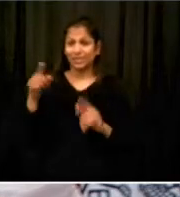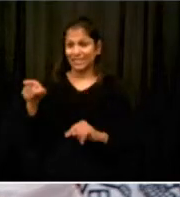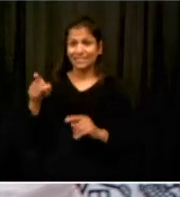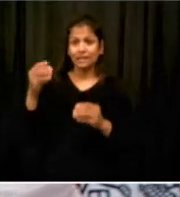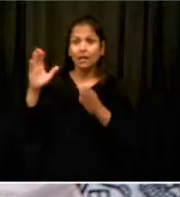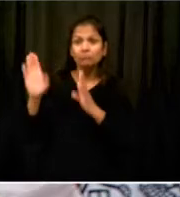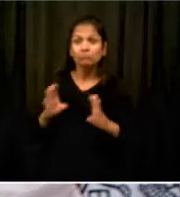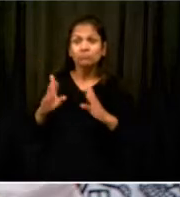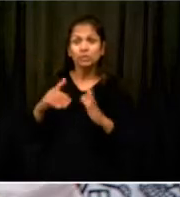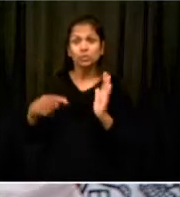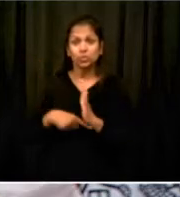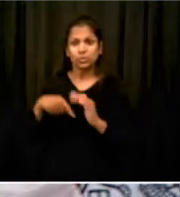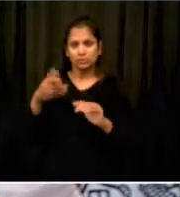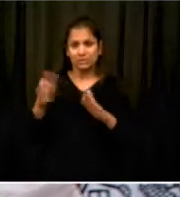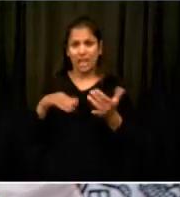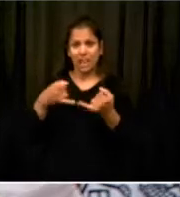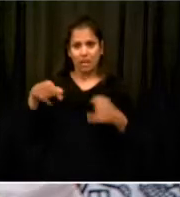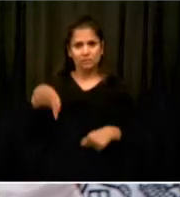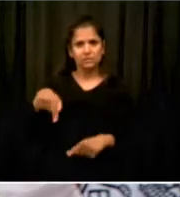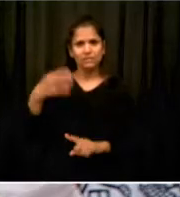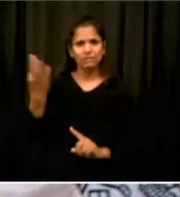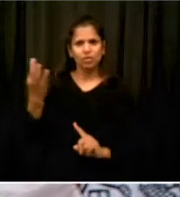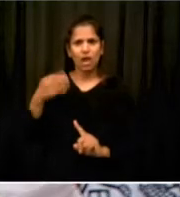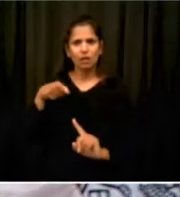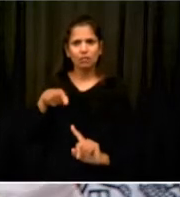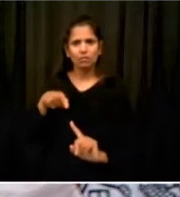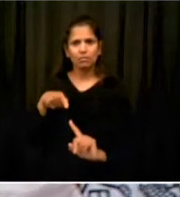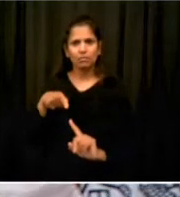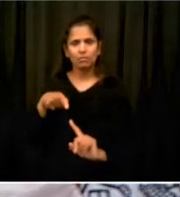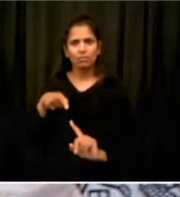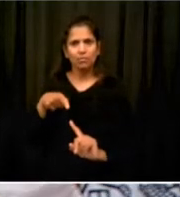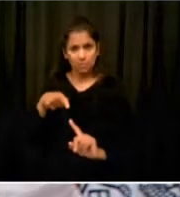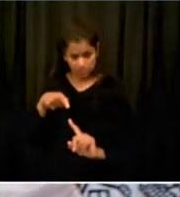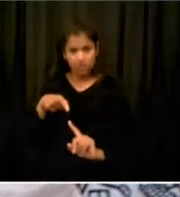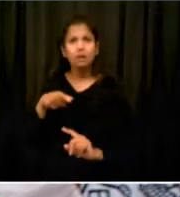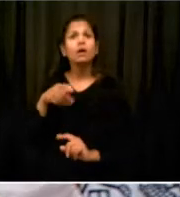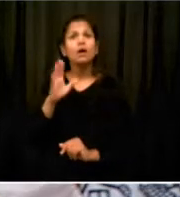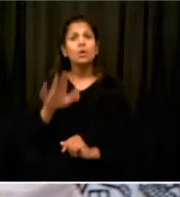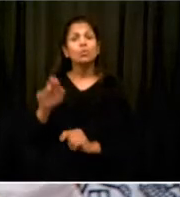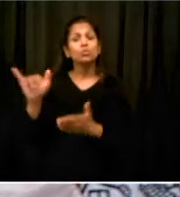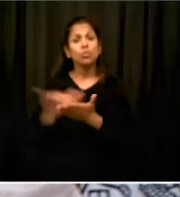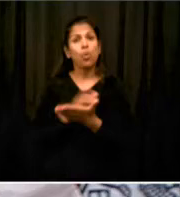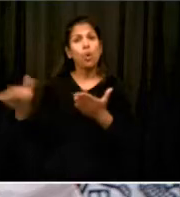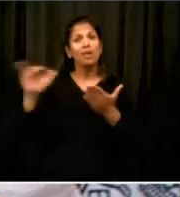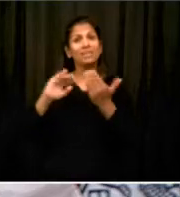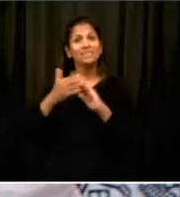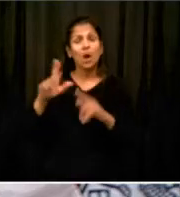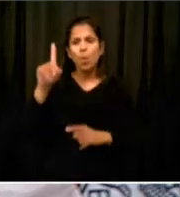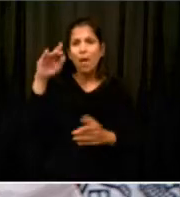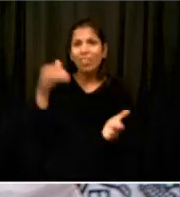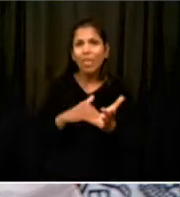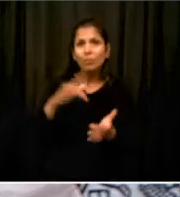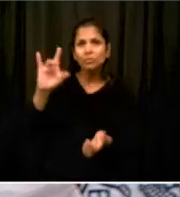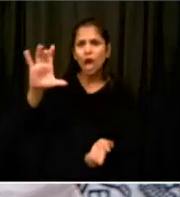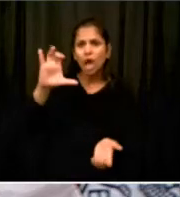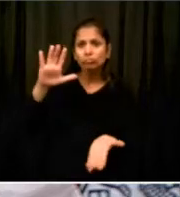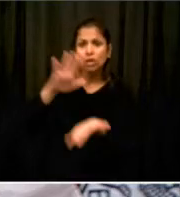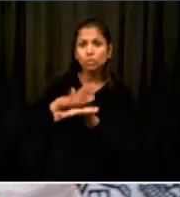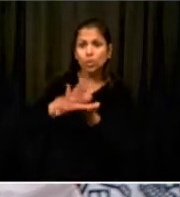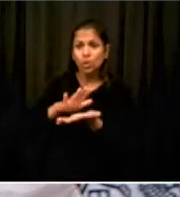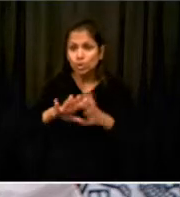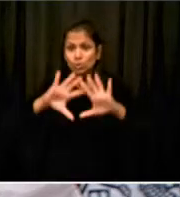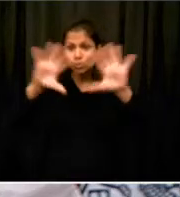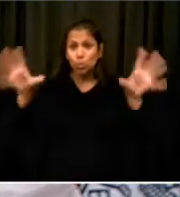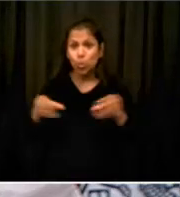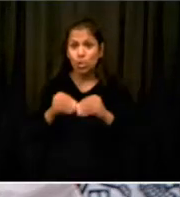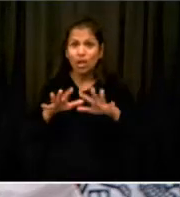plans for 1,800 schools. There's no place else in the state that comes close to having to put together individual plans for 1,800 schools.